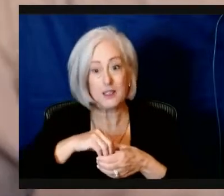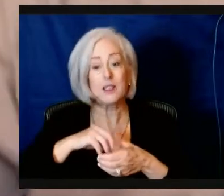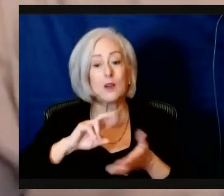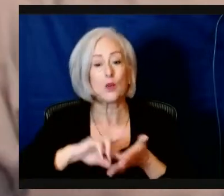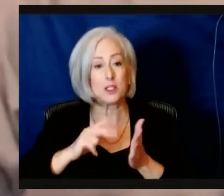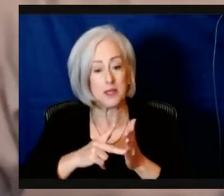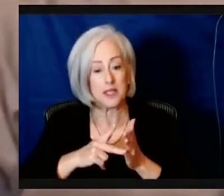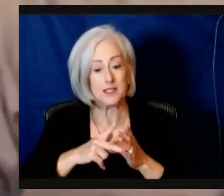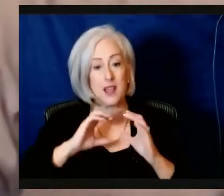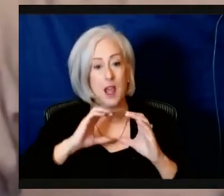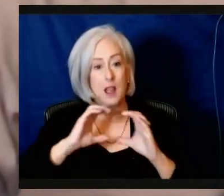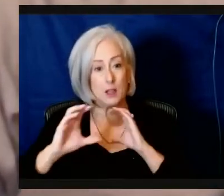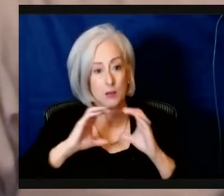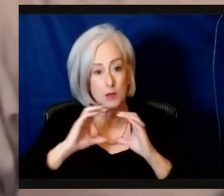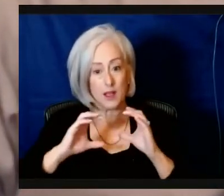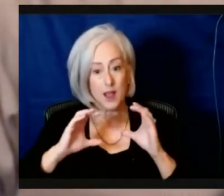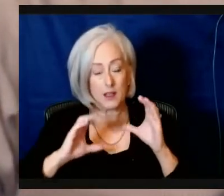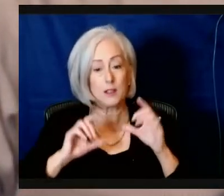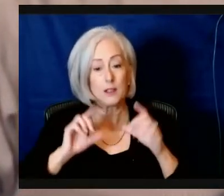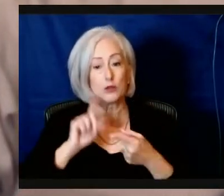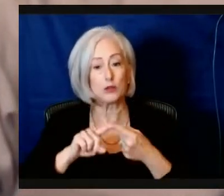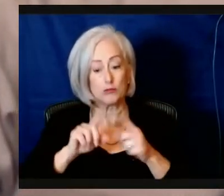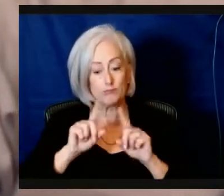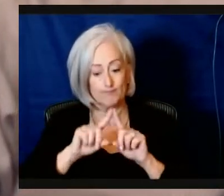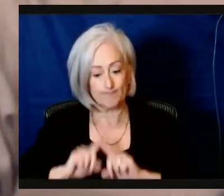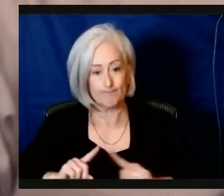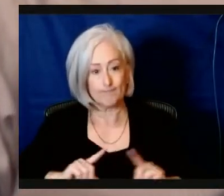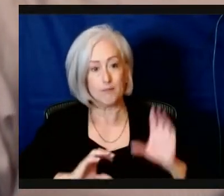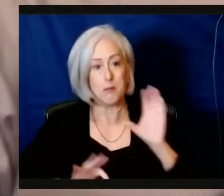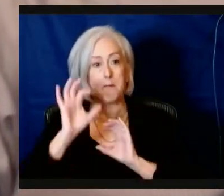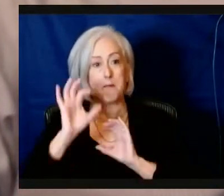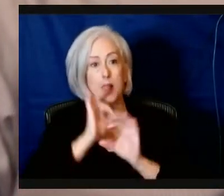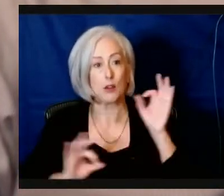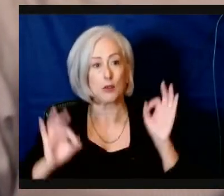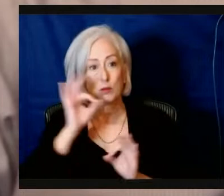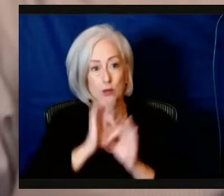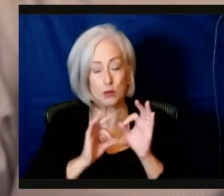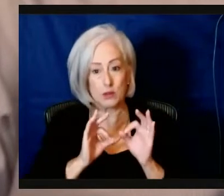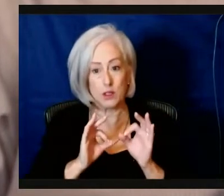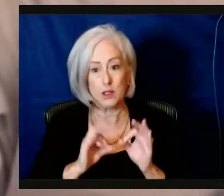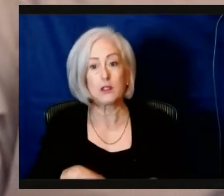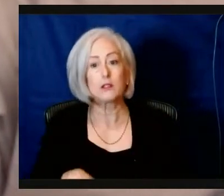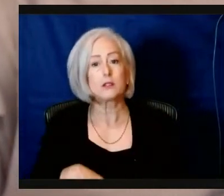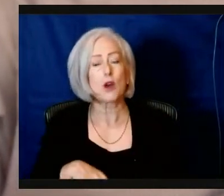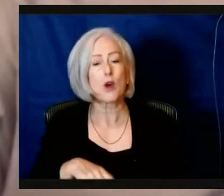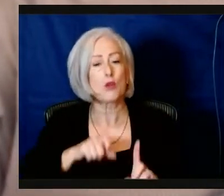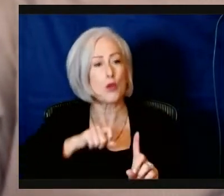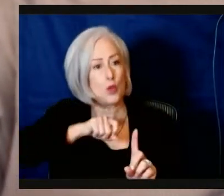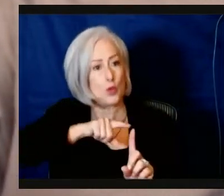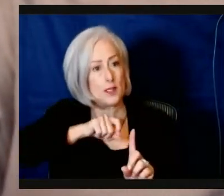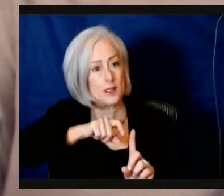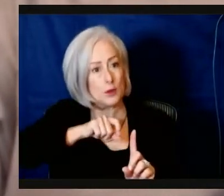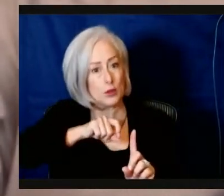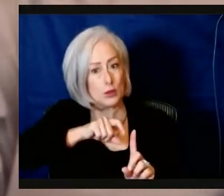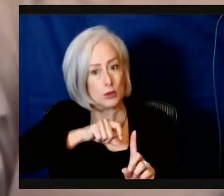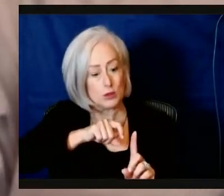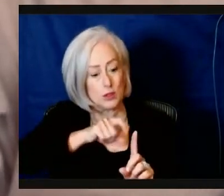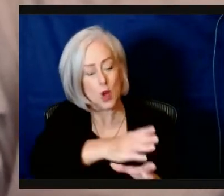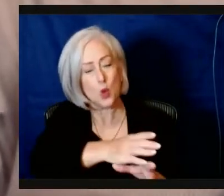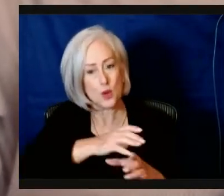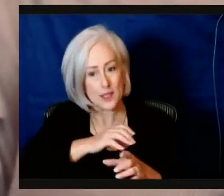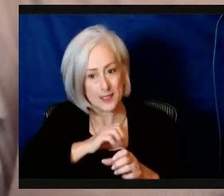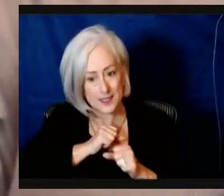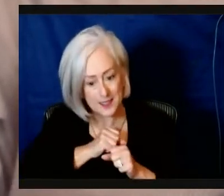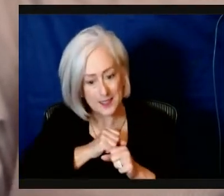other signaling molecules inside the cell. So receptors receive signals from outside the cell, and